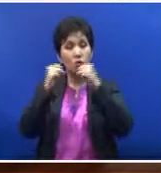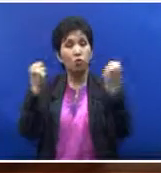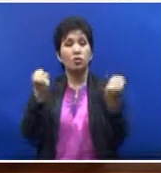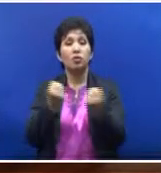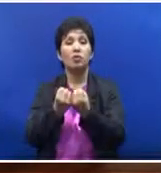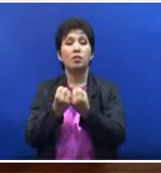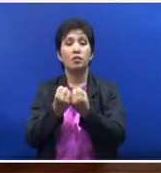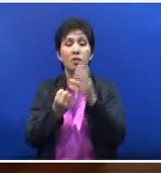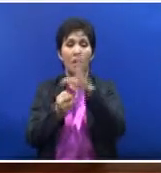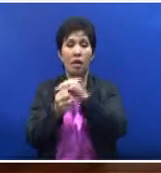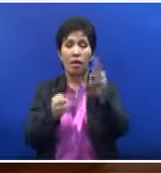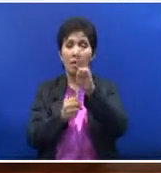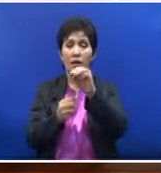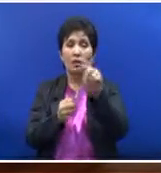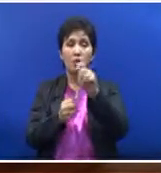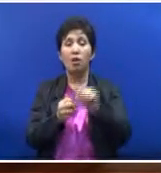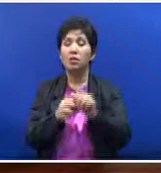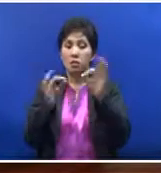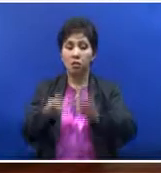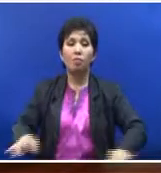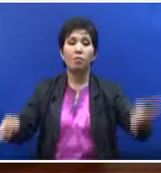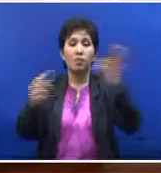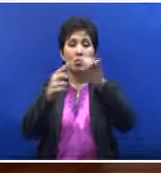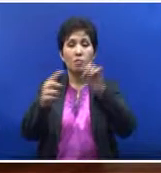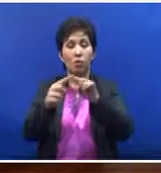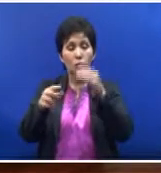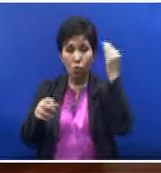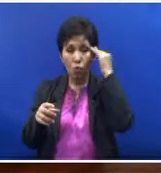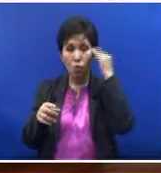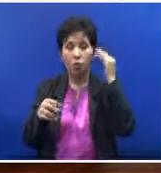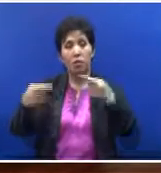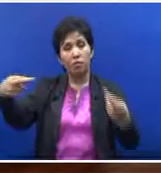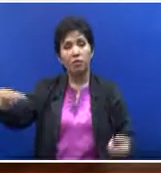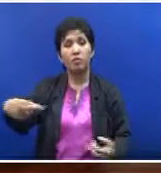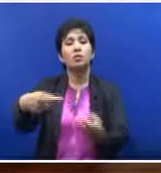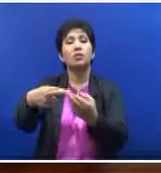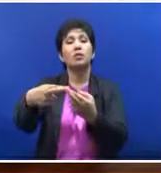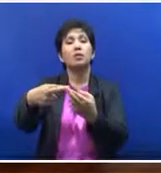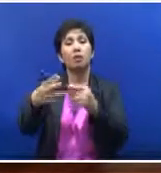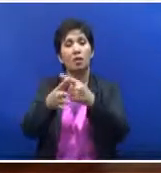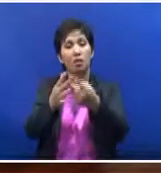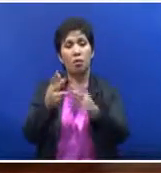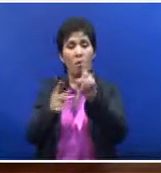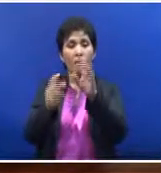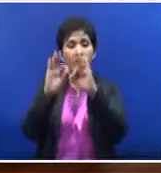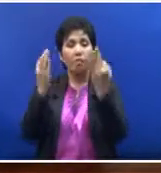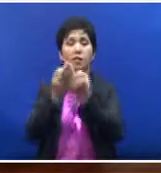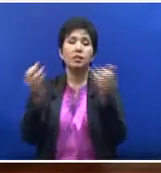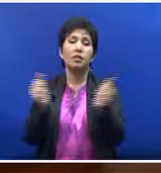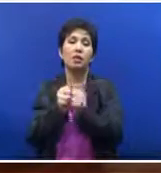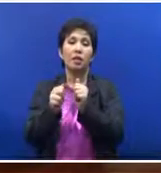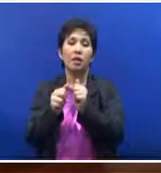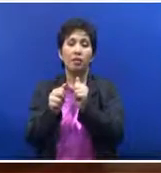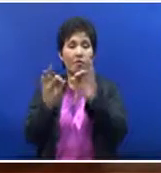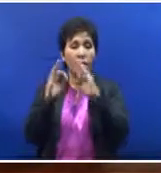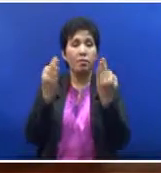sociological and anthropological studies, it is important for you to know the relationship between one families to the other families.